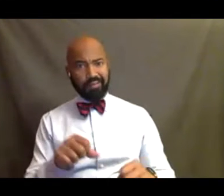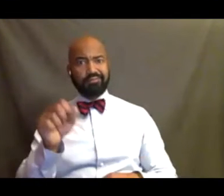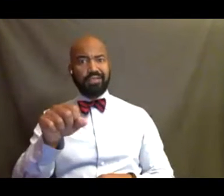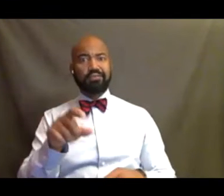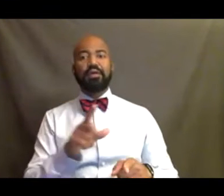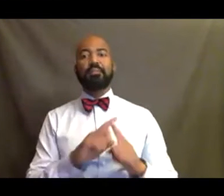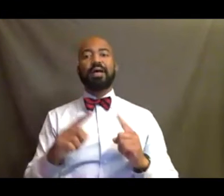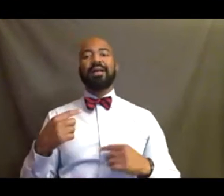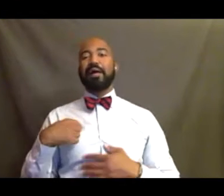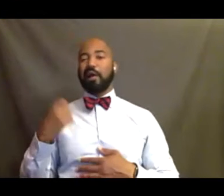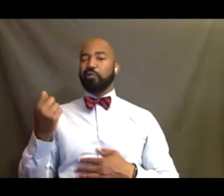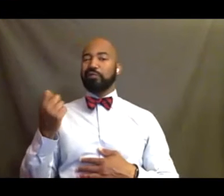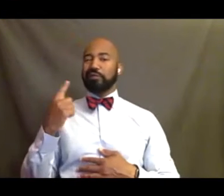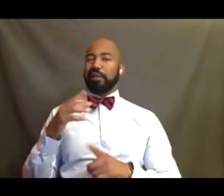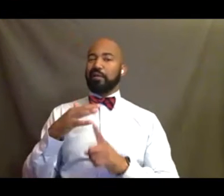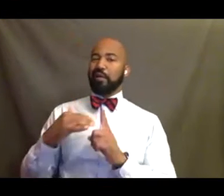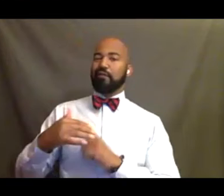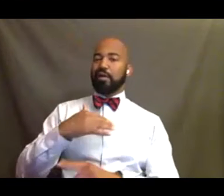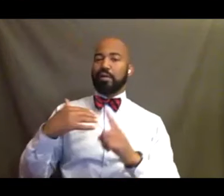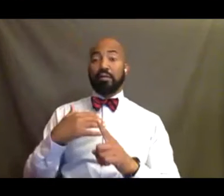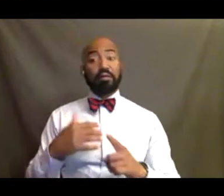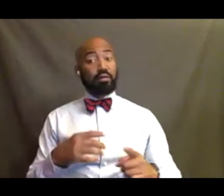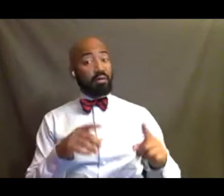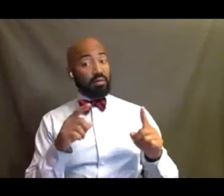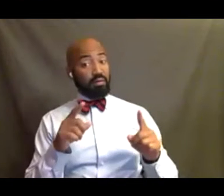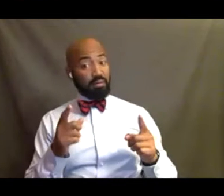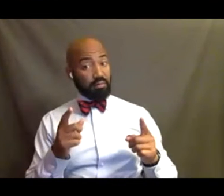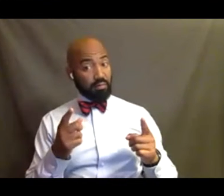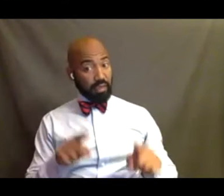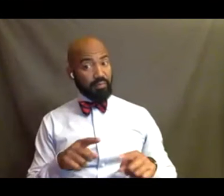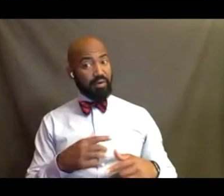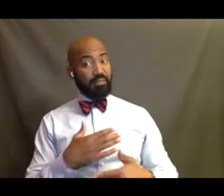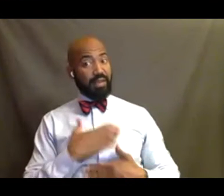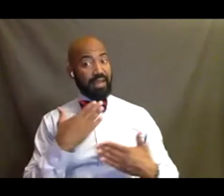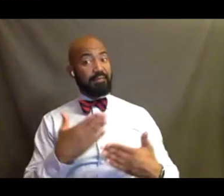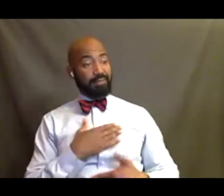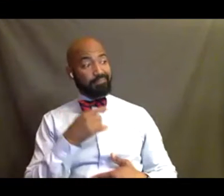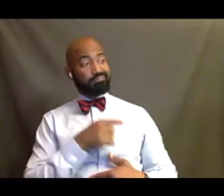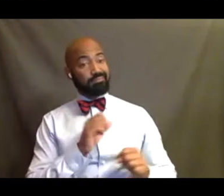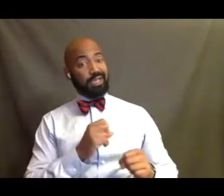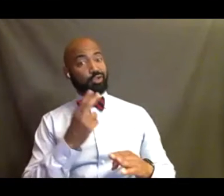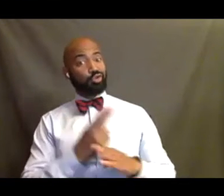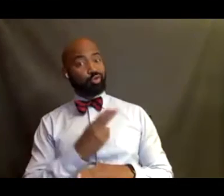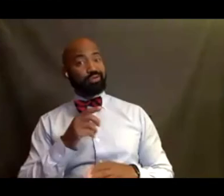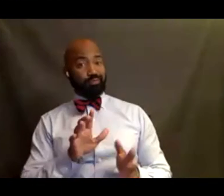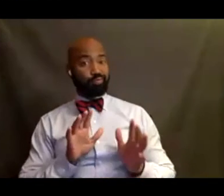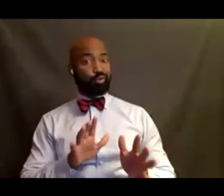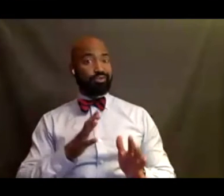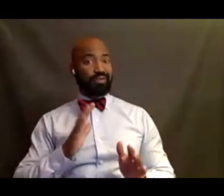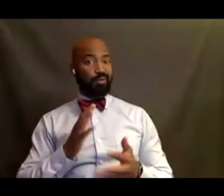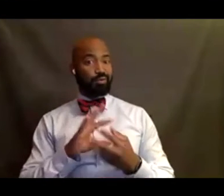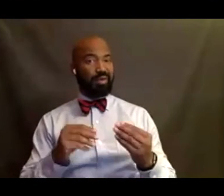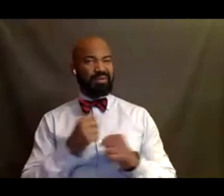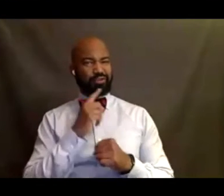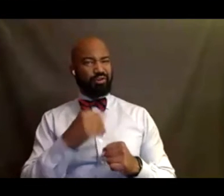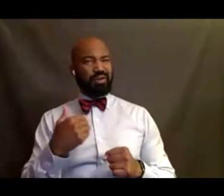I understand, and I'm glad that she's able to use that to push this story and to push these things so that we can get some stories out